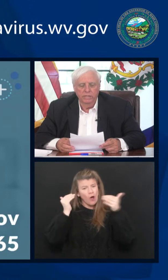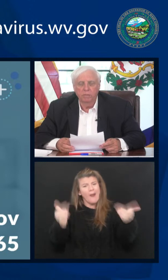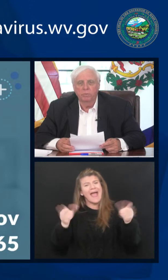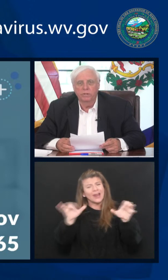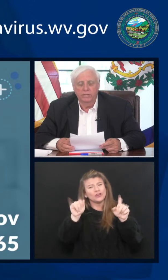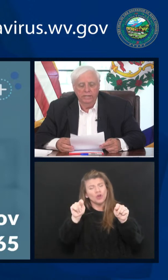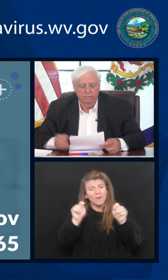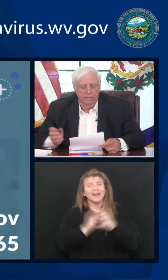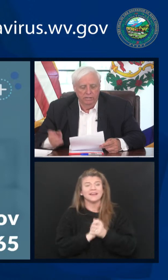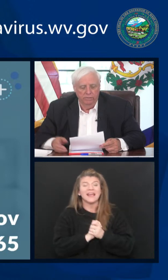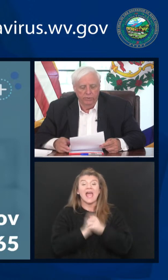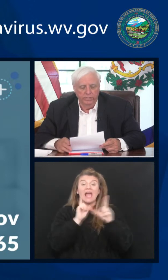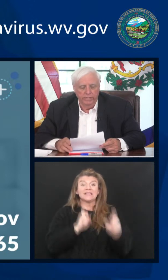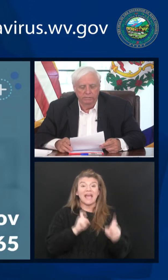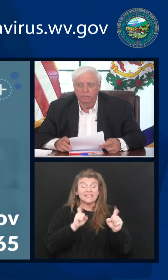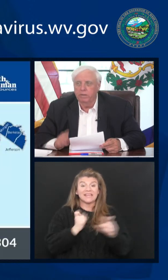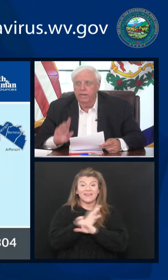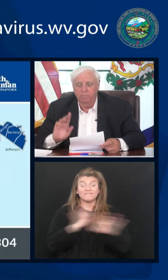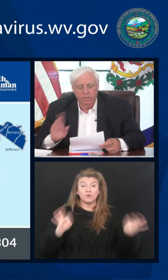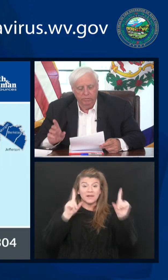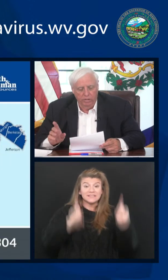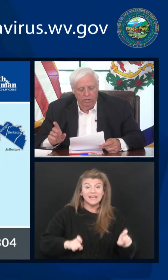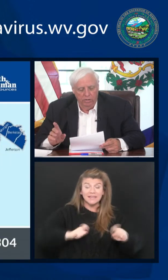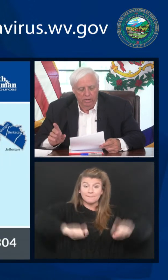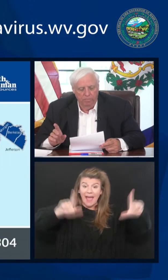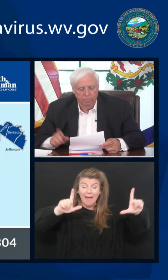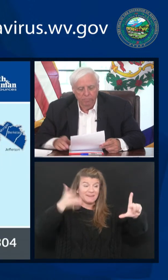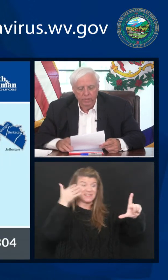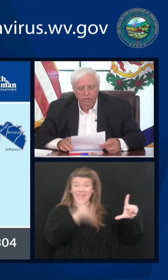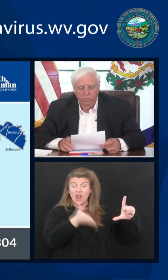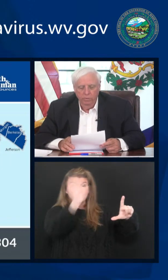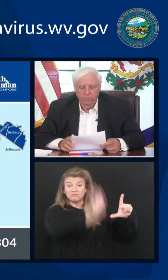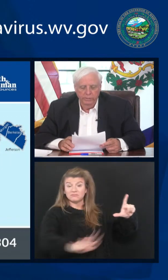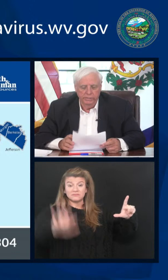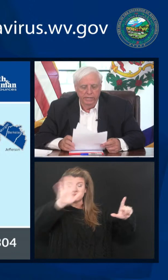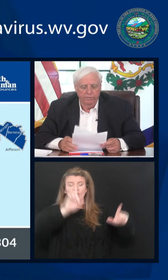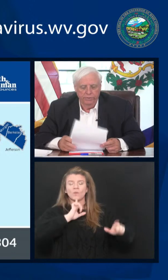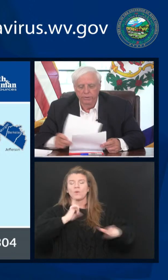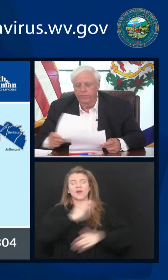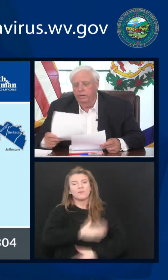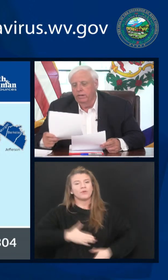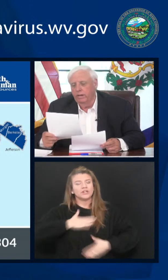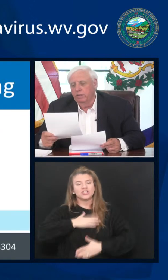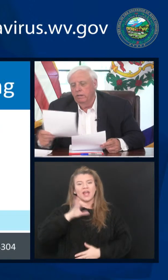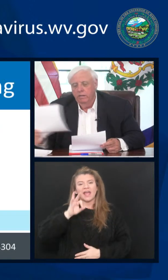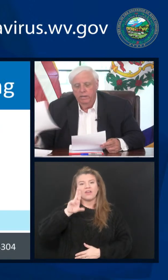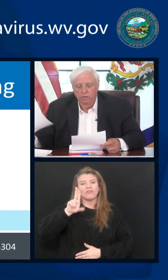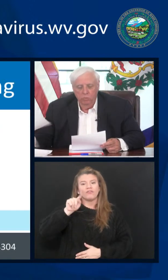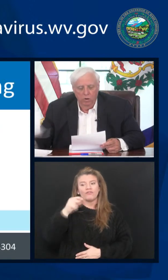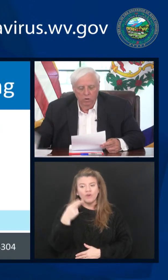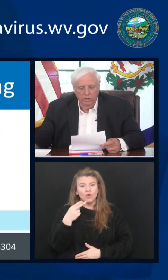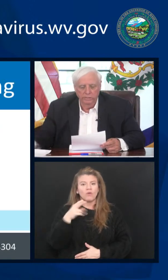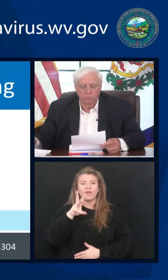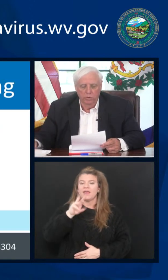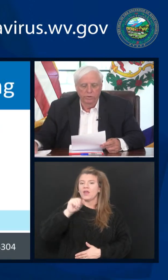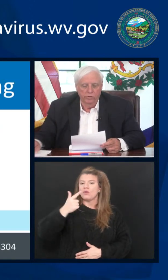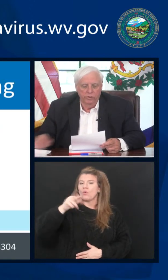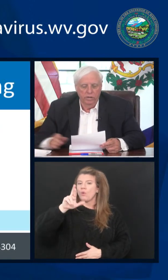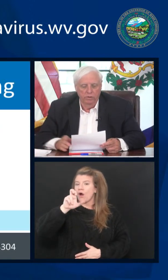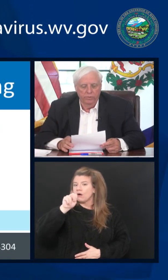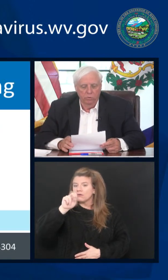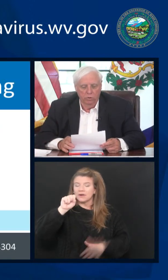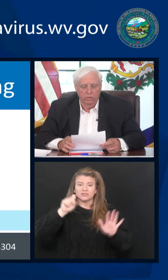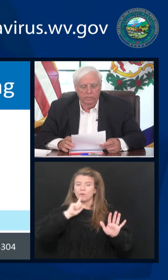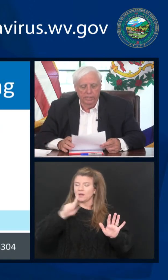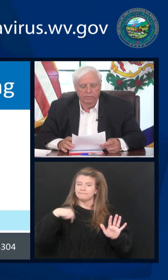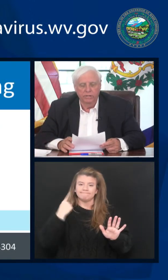the standpoint of testing and the free testing map, it's all up. We appreciate Frith and Walgreens more than you'll know